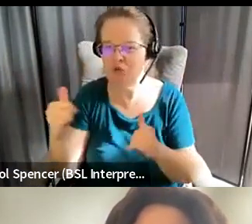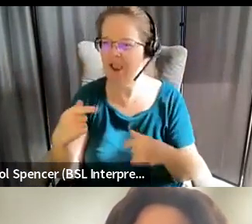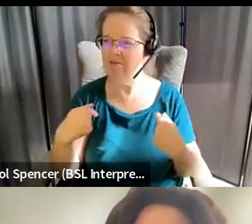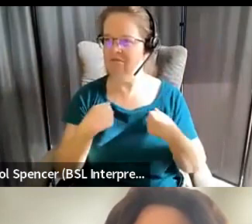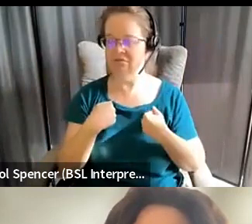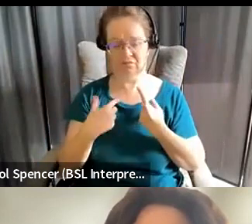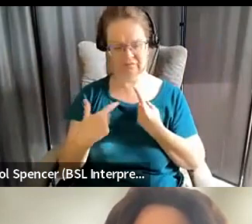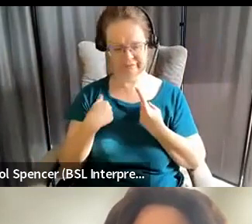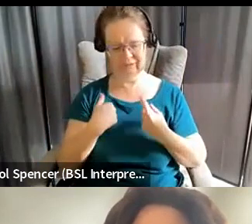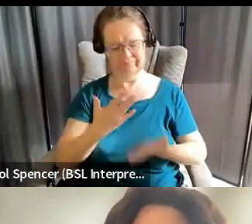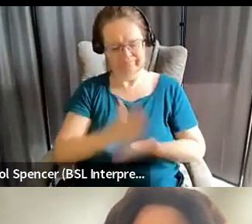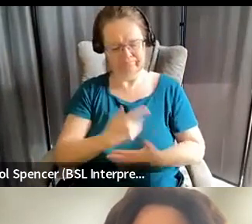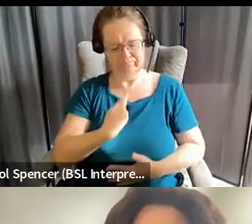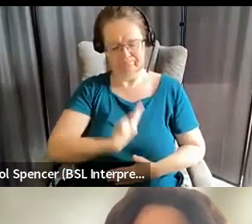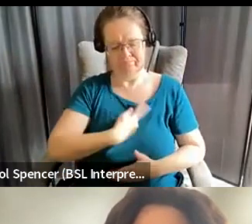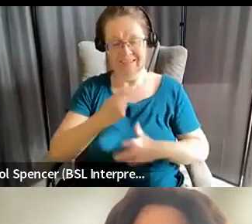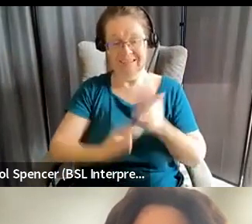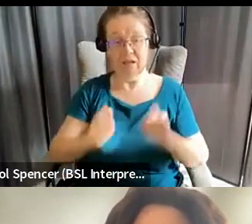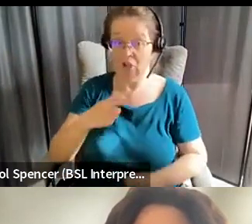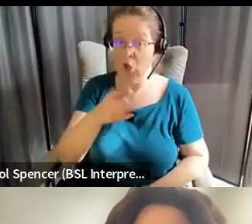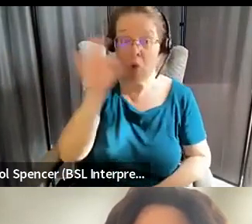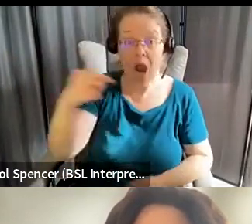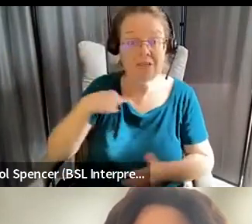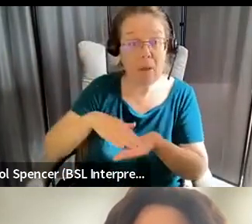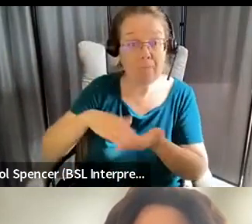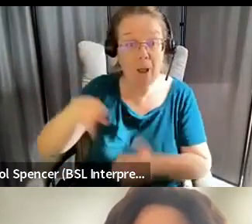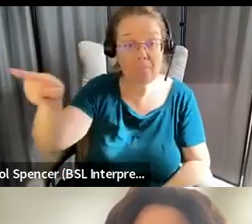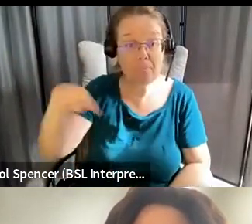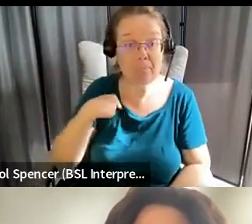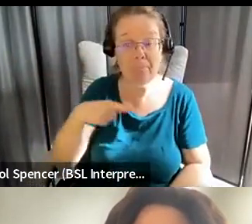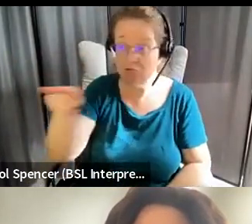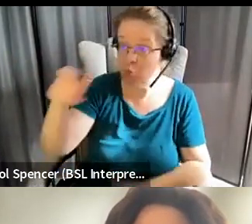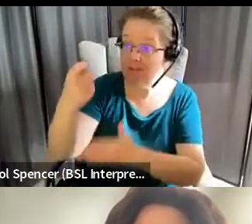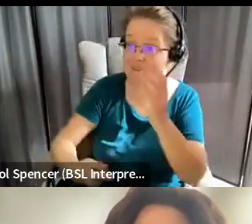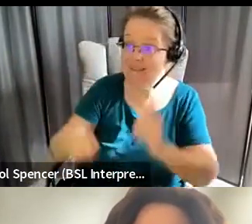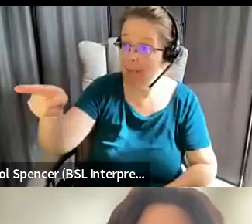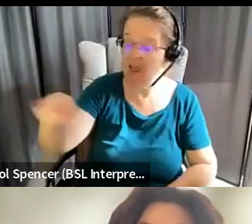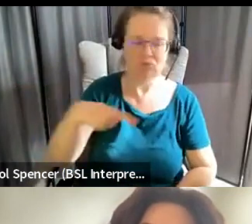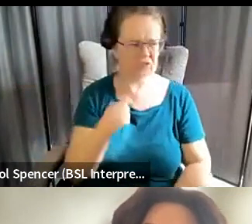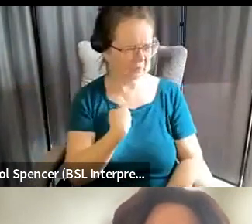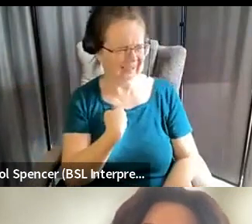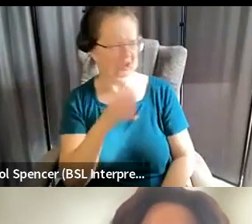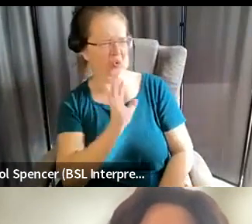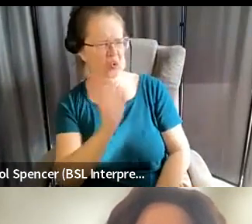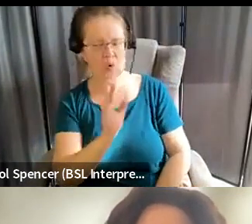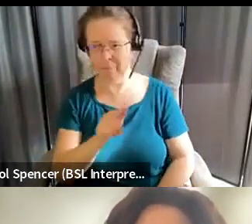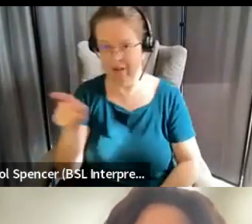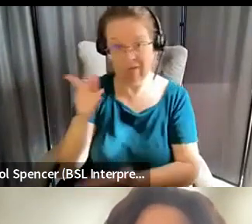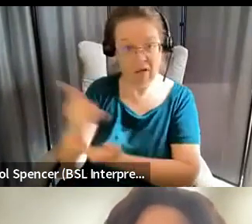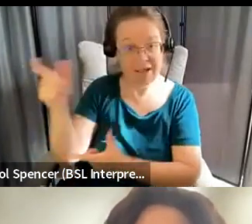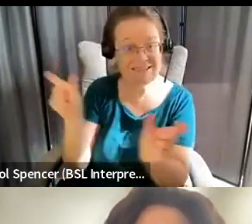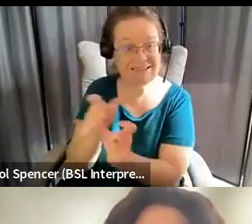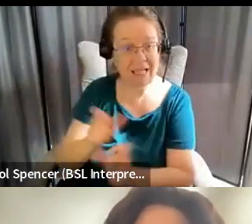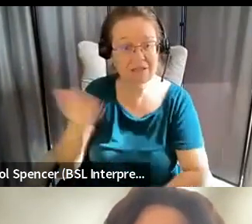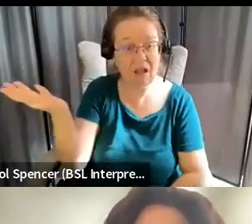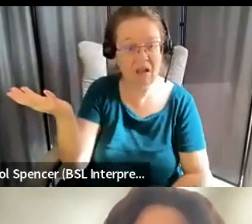as disabled. If you ask my mom if she was disabled, she would say no, but she has dyslexia. You know, there's a, for whatever